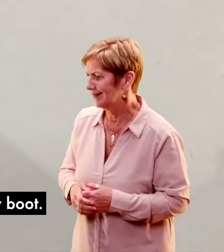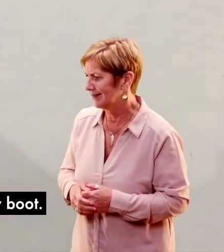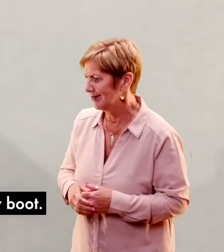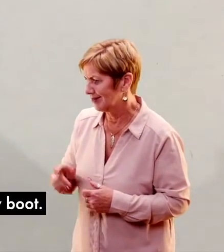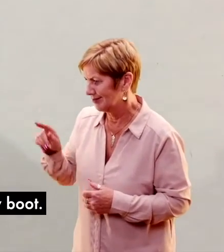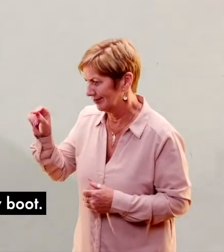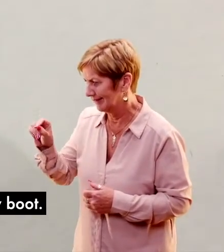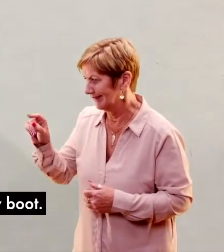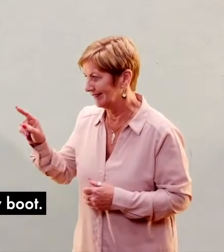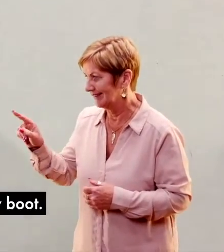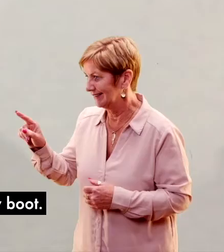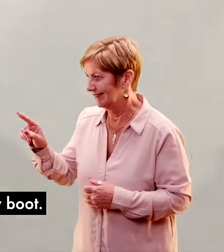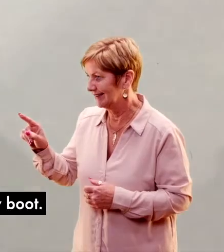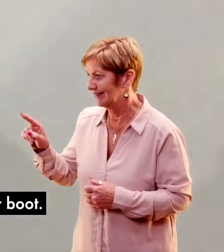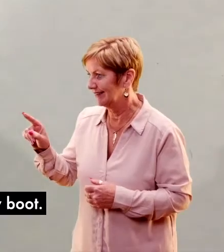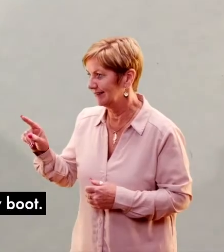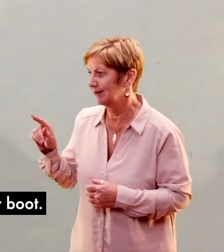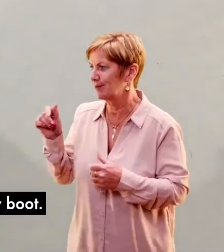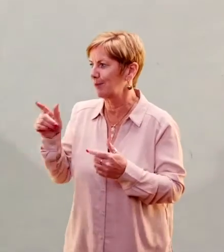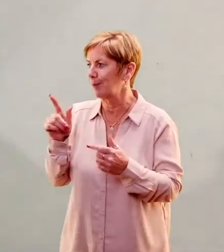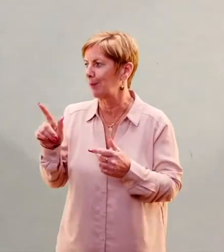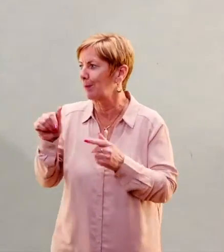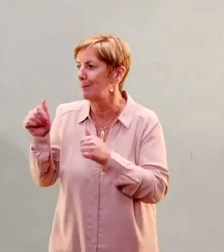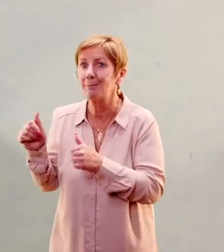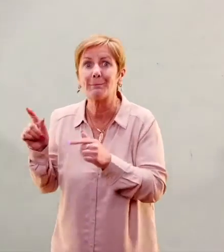And there's Marge's other welly boot.